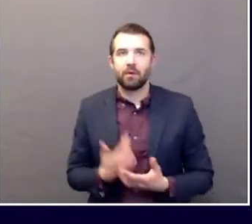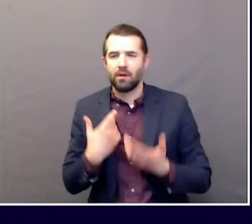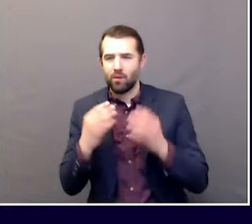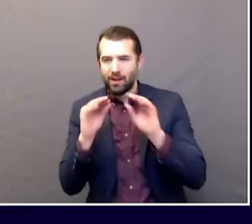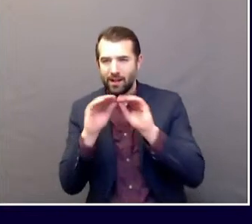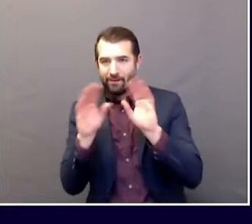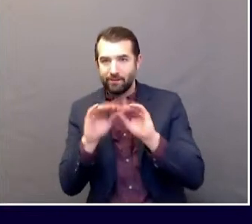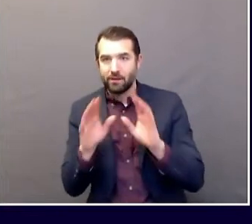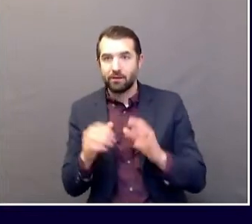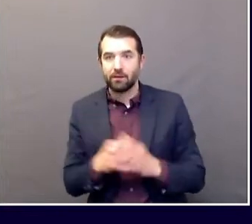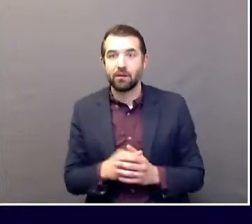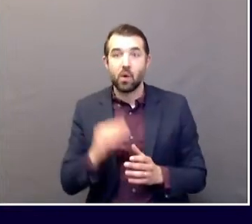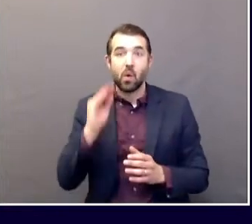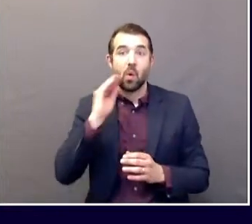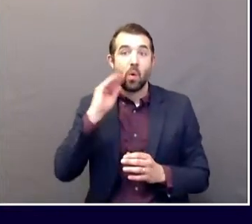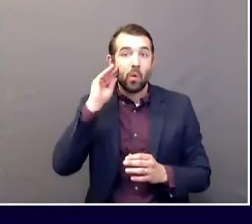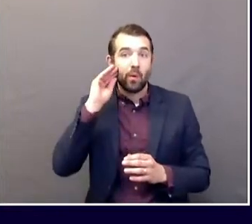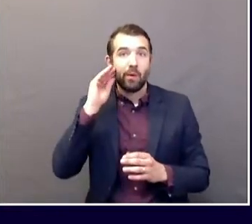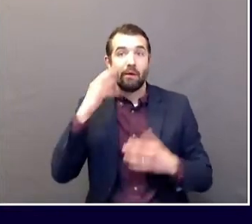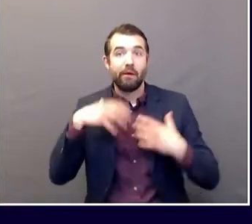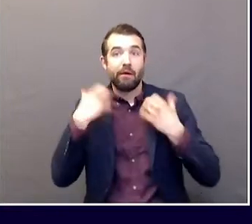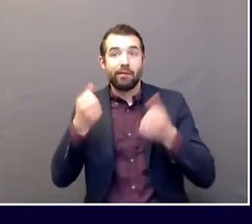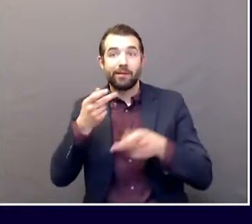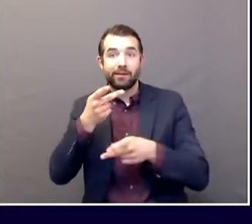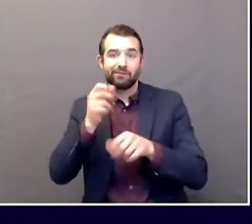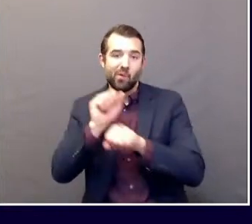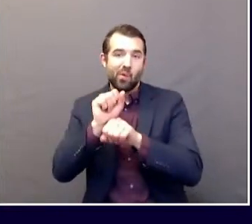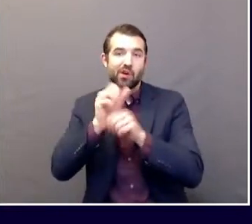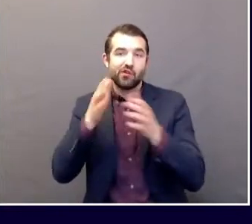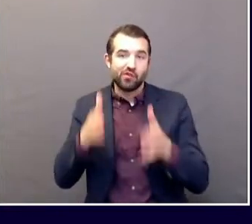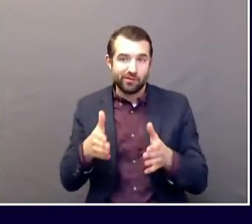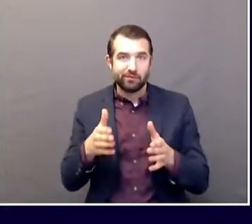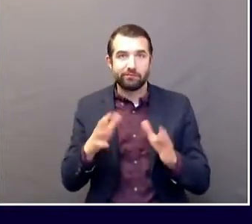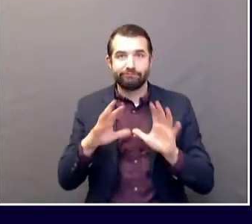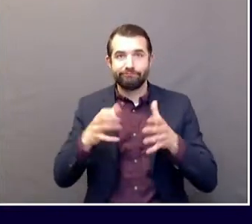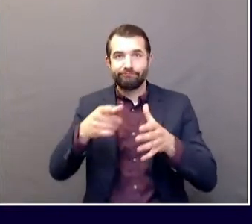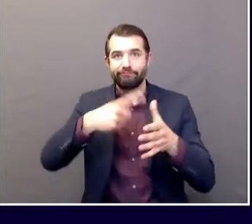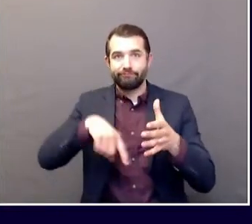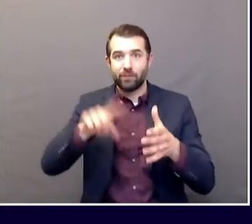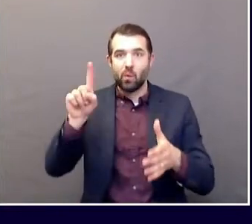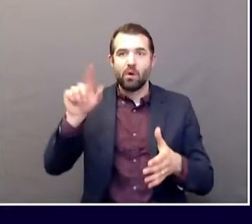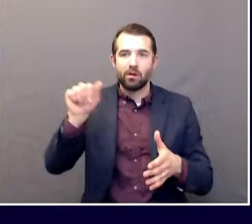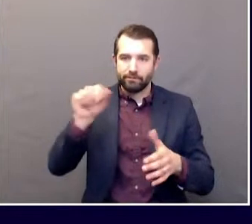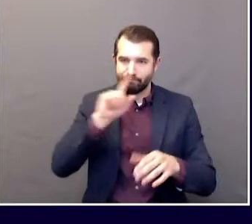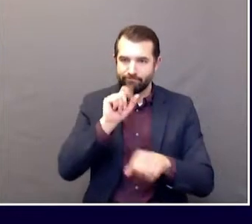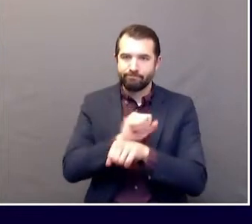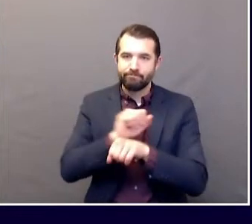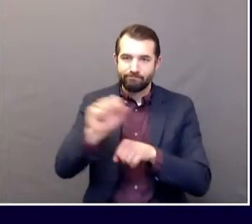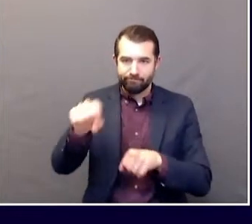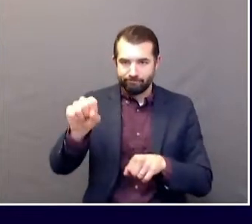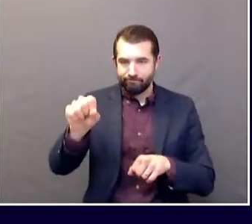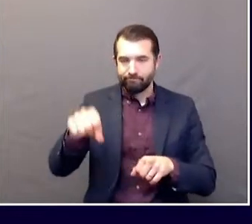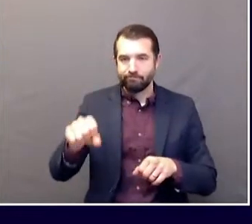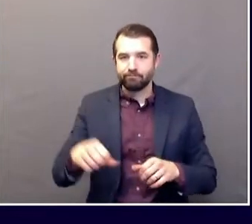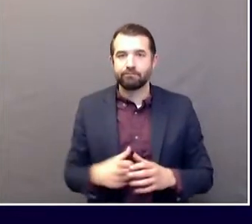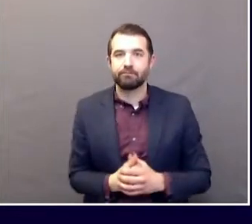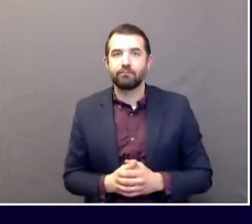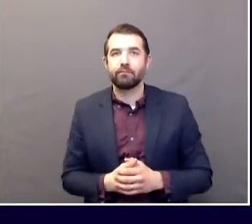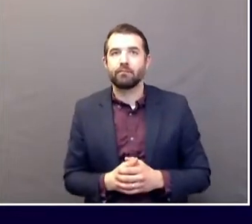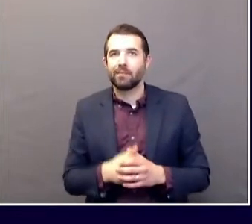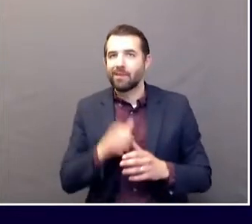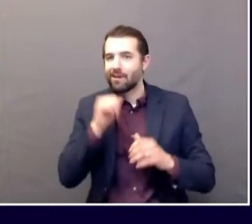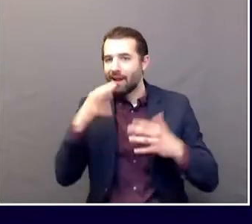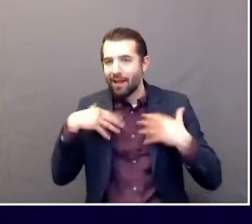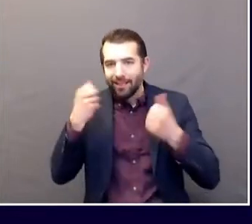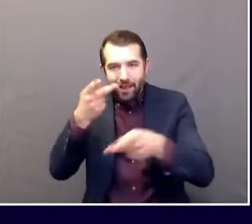in 1A. There are some type of direct services people that are not necessarily providing healthcare. So yeah, I think that's what I